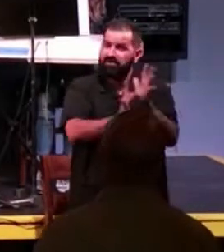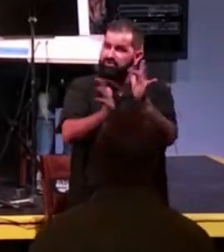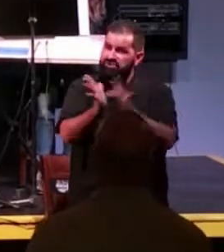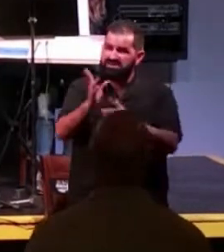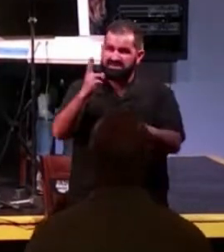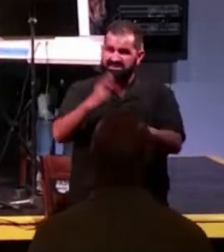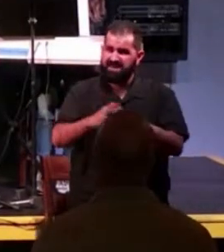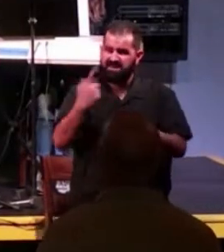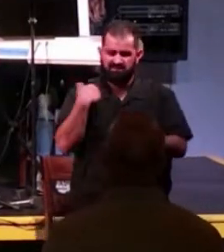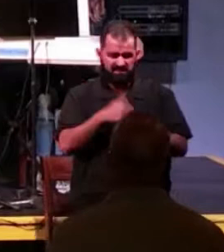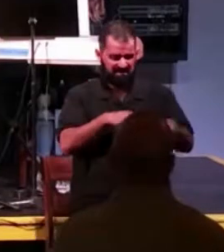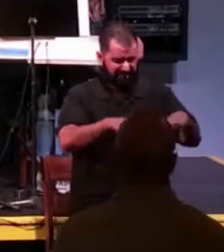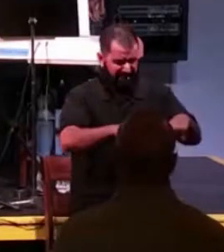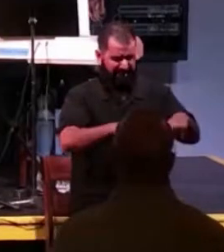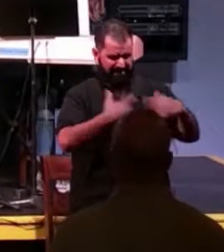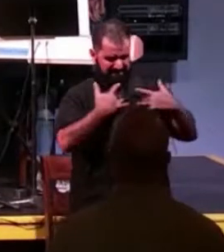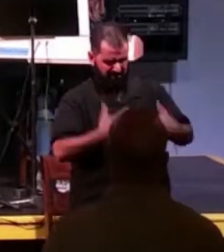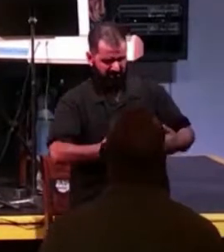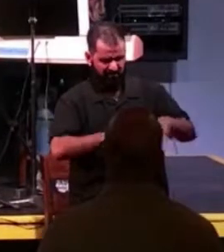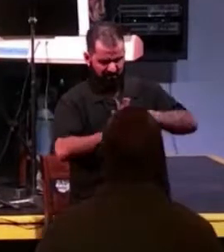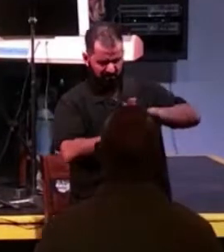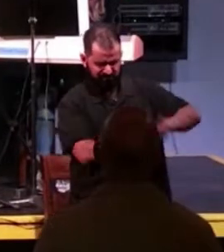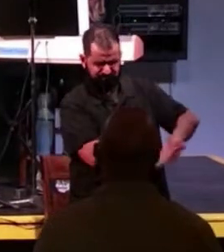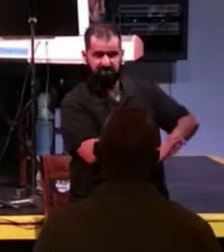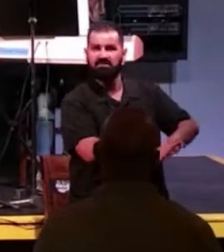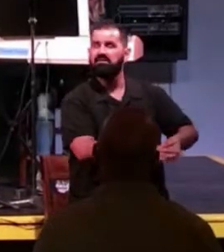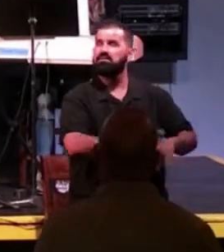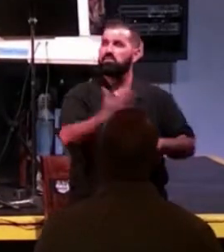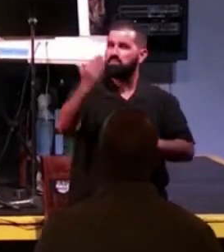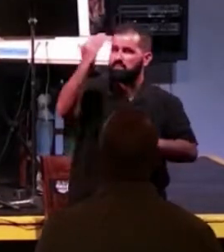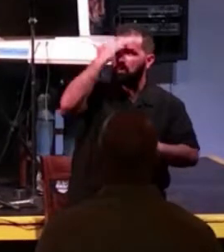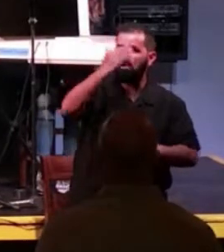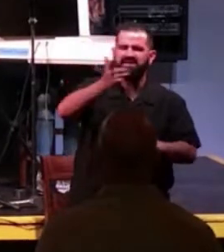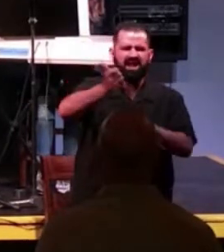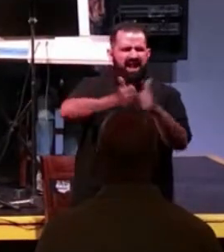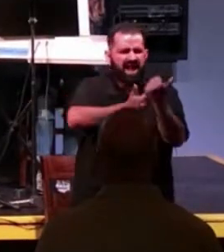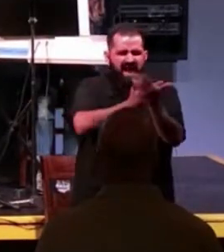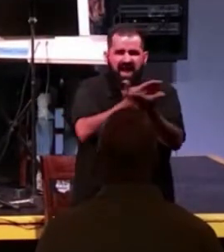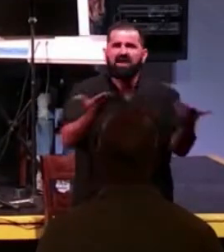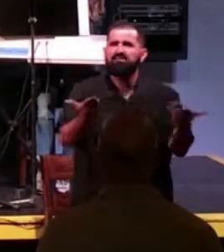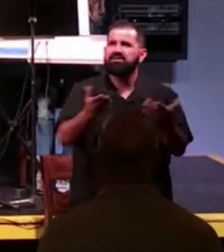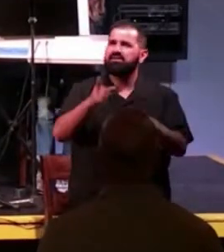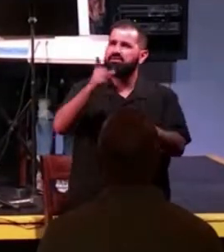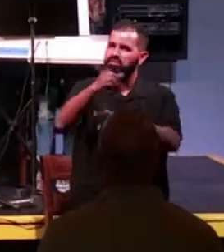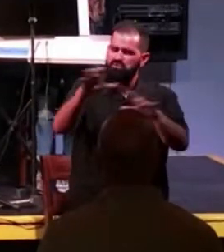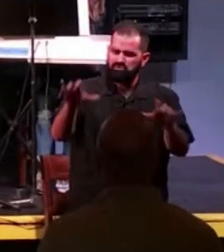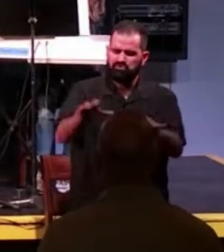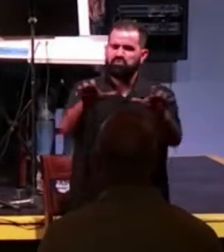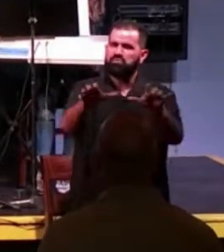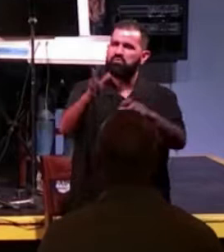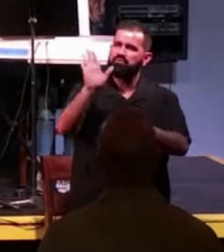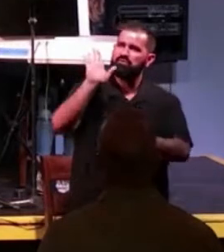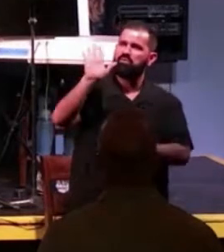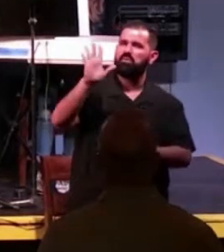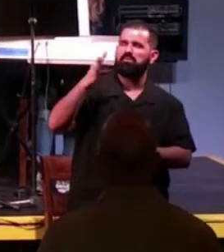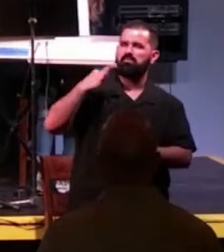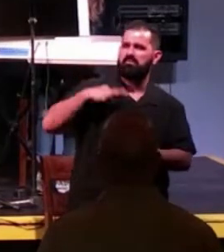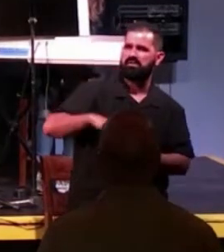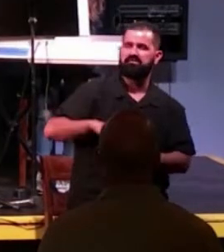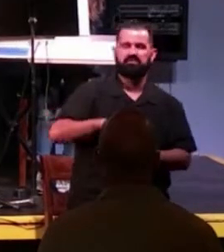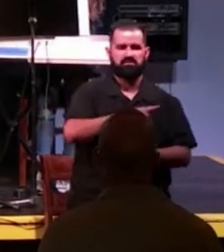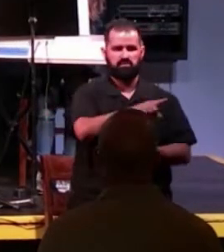bind anxiety and depression and discouragement, knowing that everything works for your good, Lord, for those who love